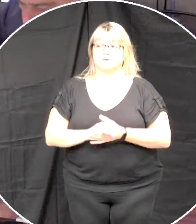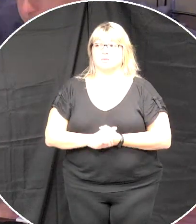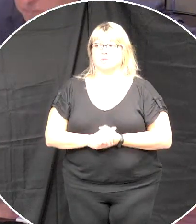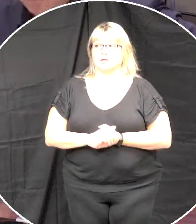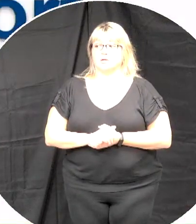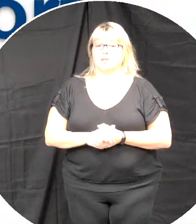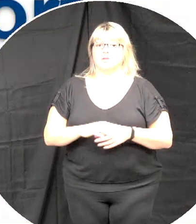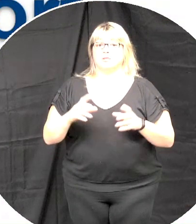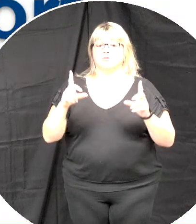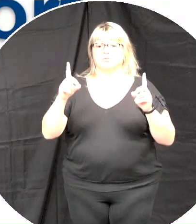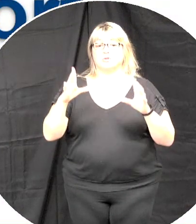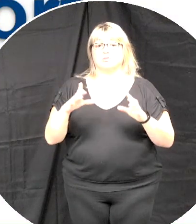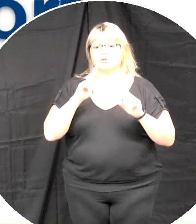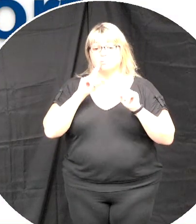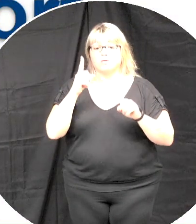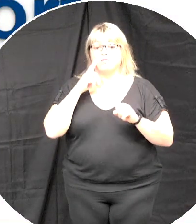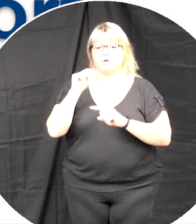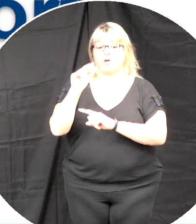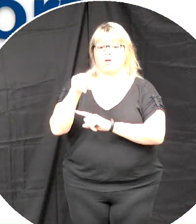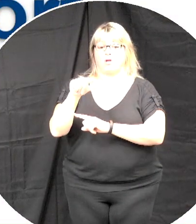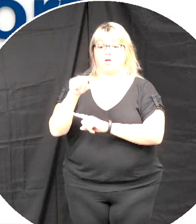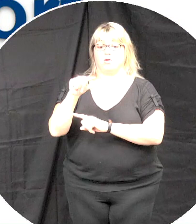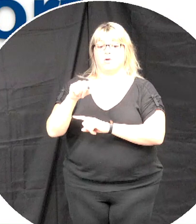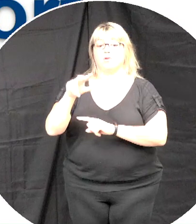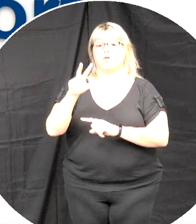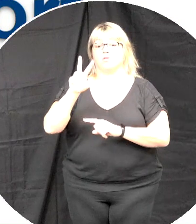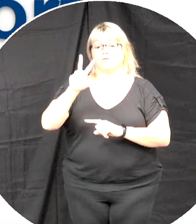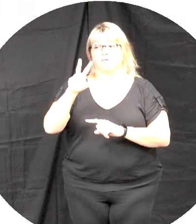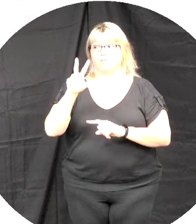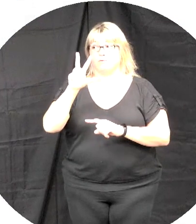Director's report, August 31st, 2022.